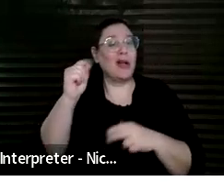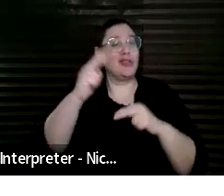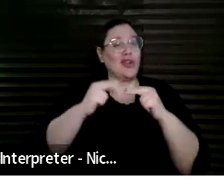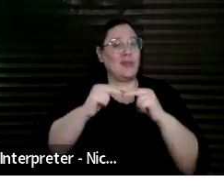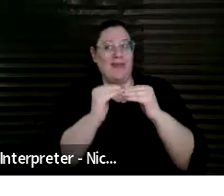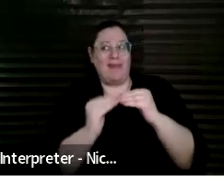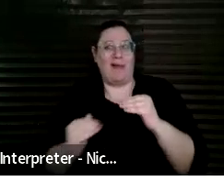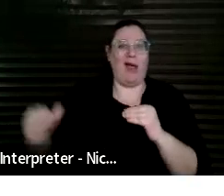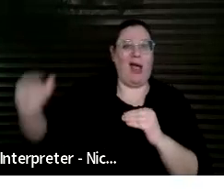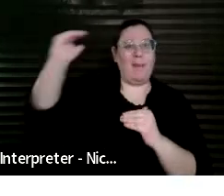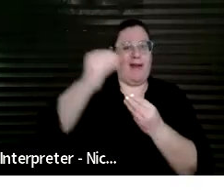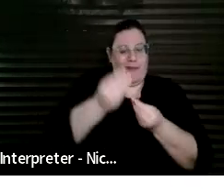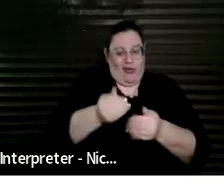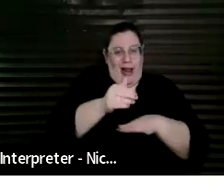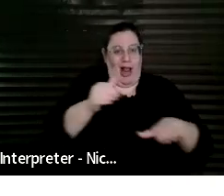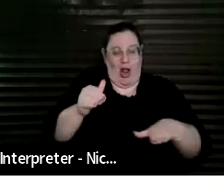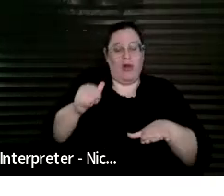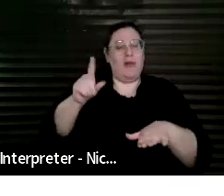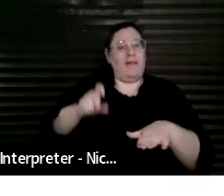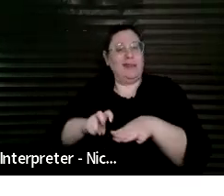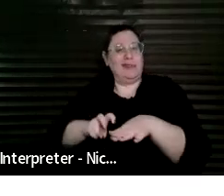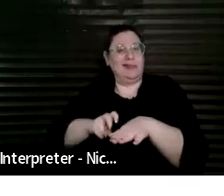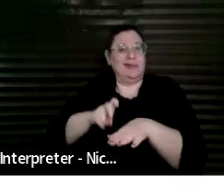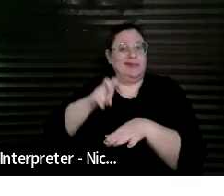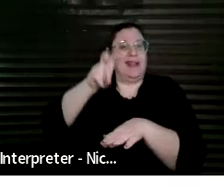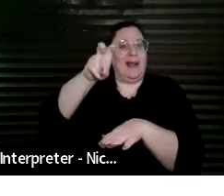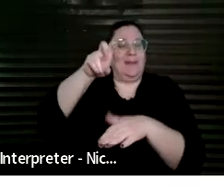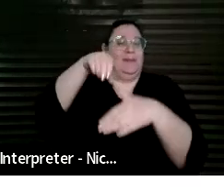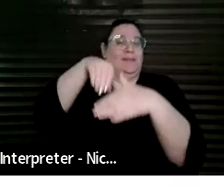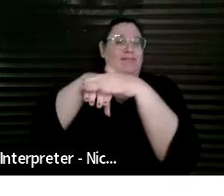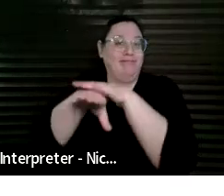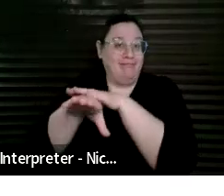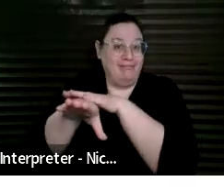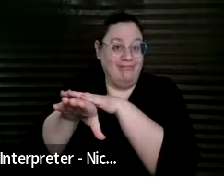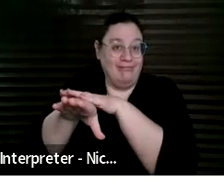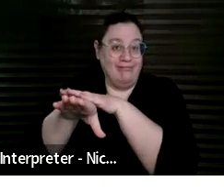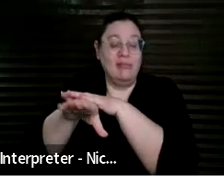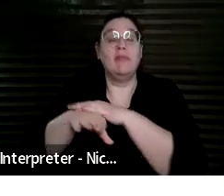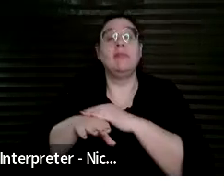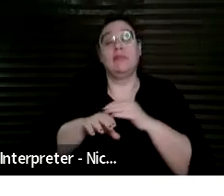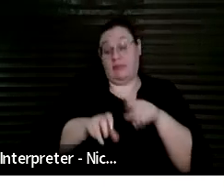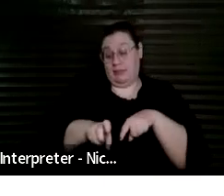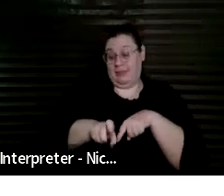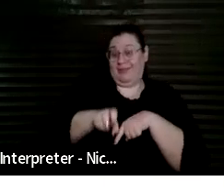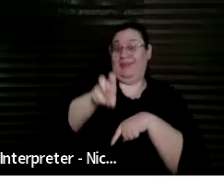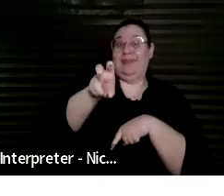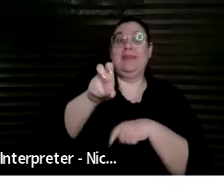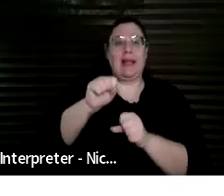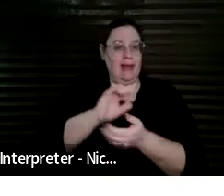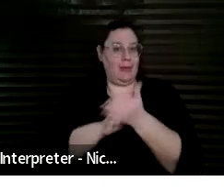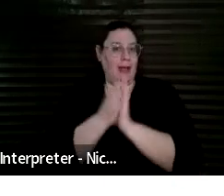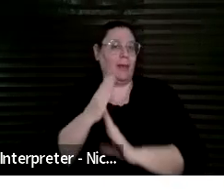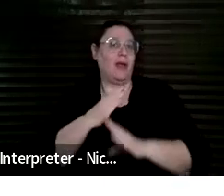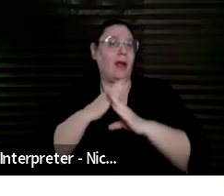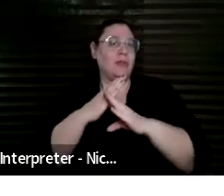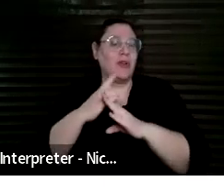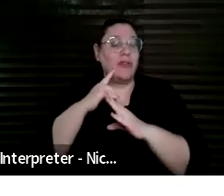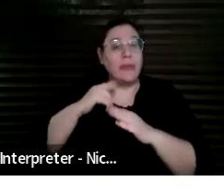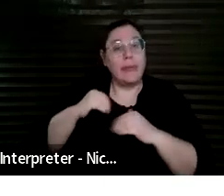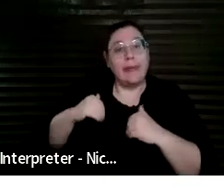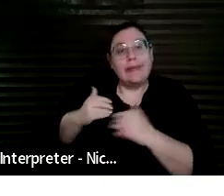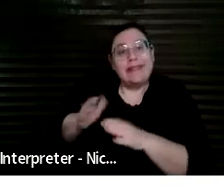up to the entrances. These steps can become an obstacle for small children, persons who